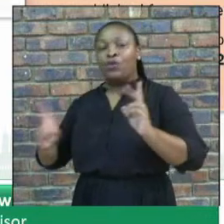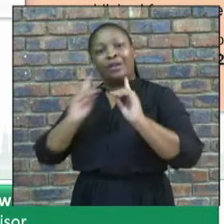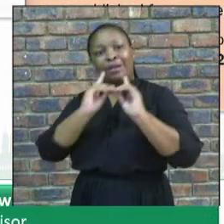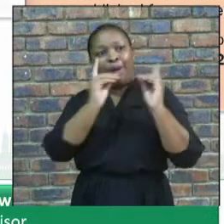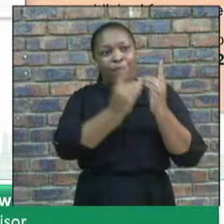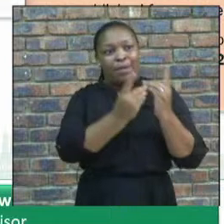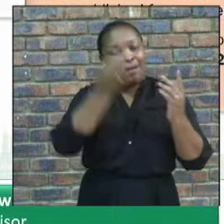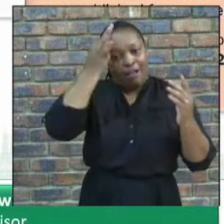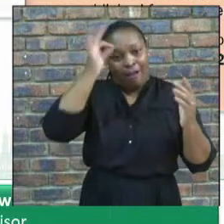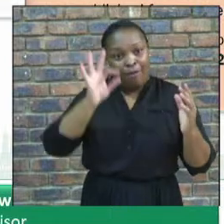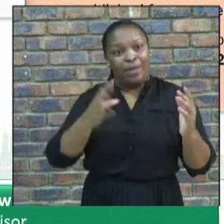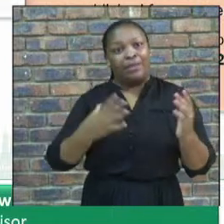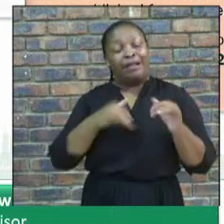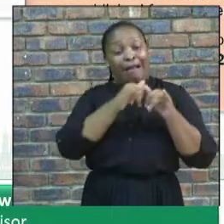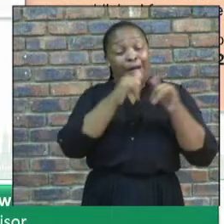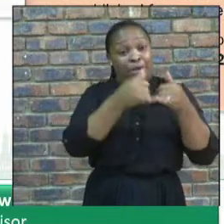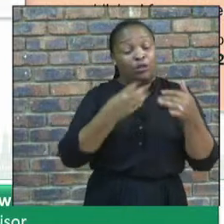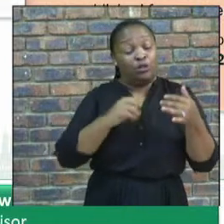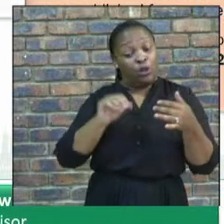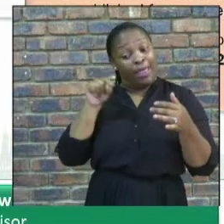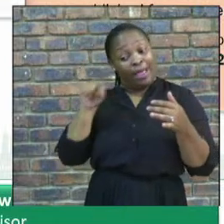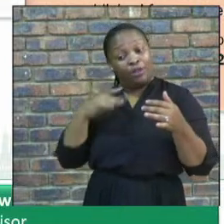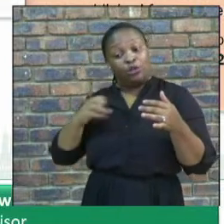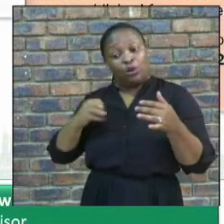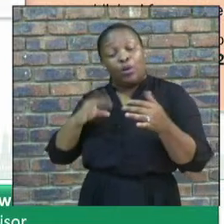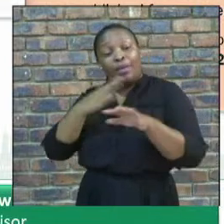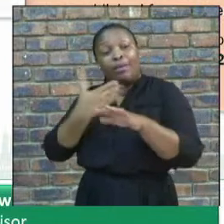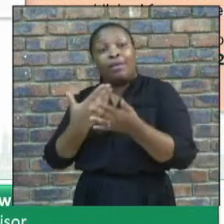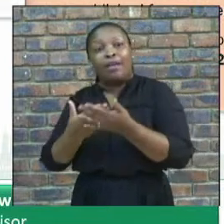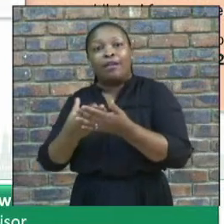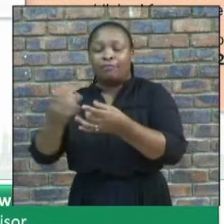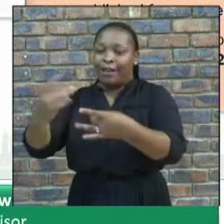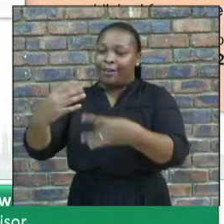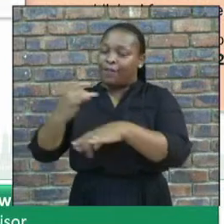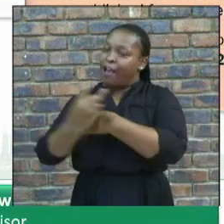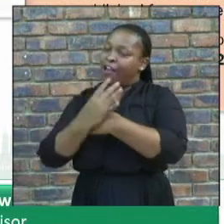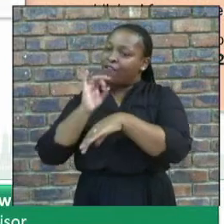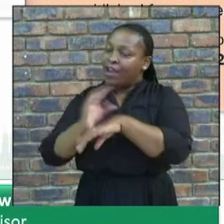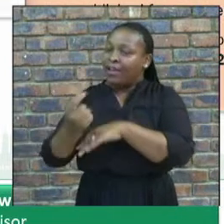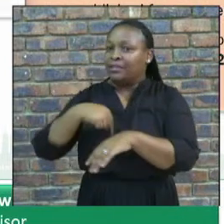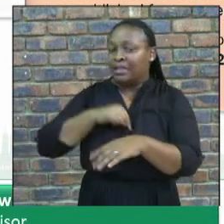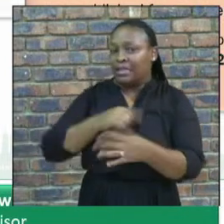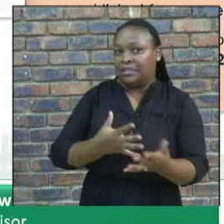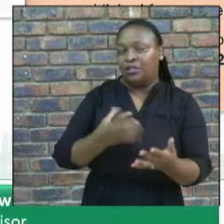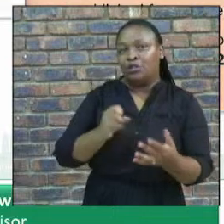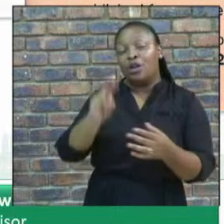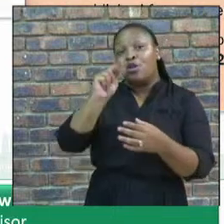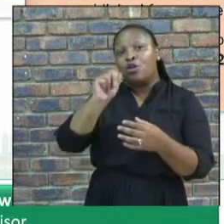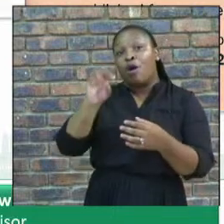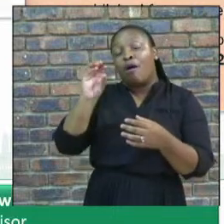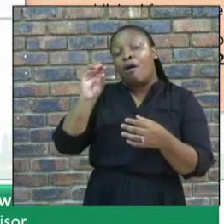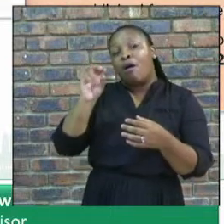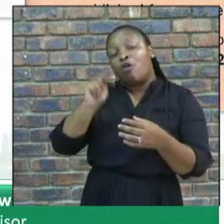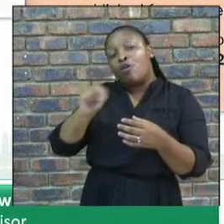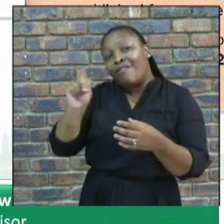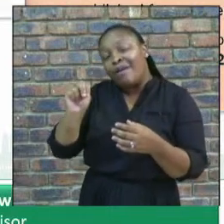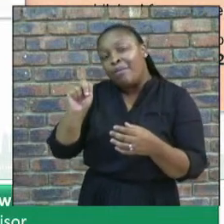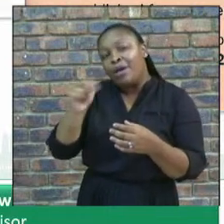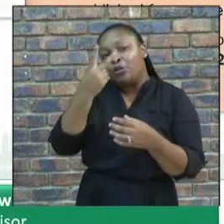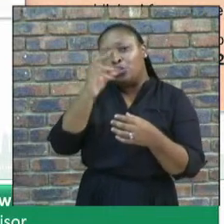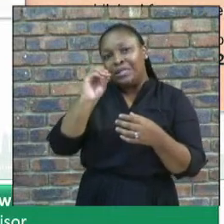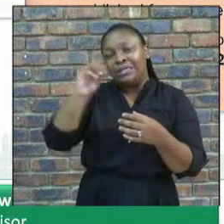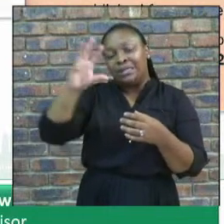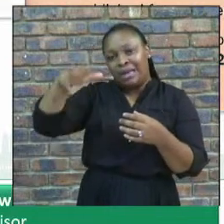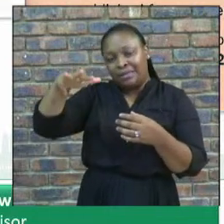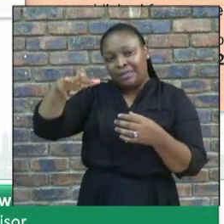regarding the bill. Then in November 2019, after the department has developed